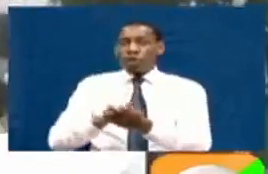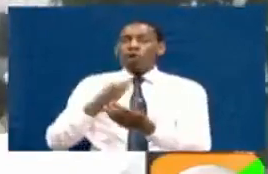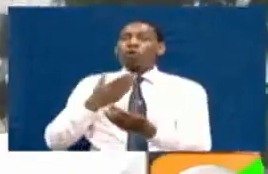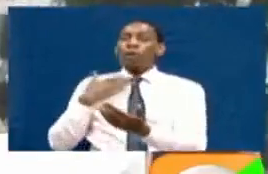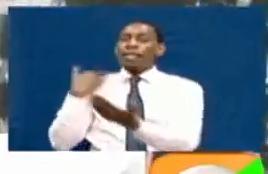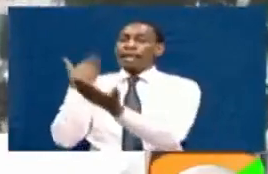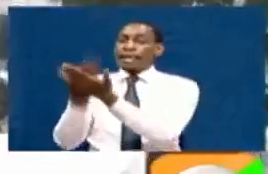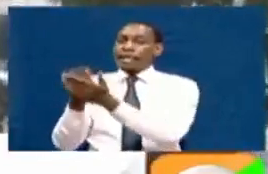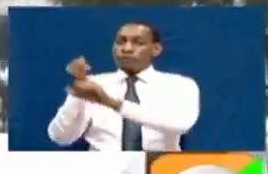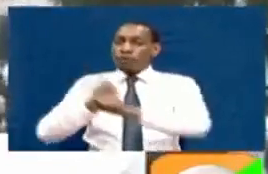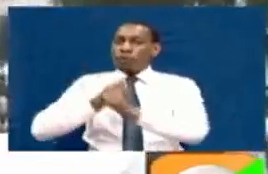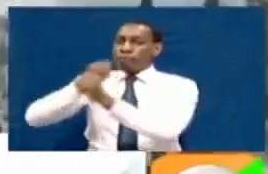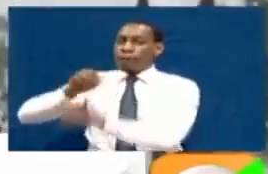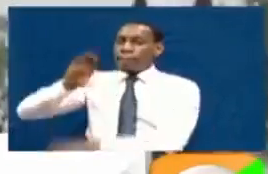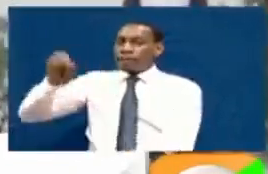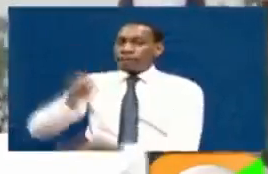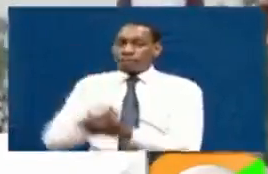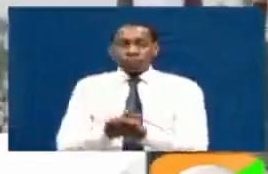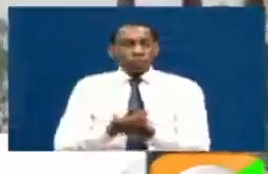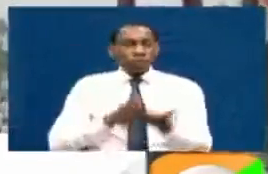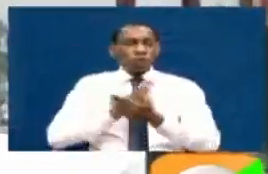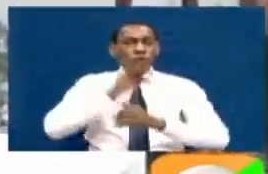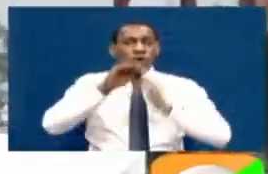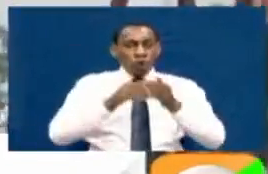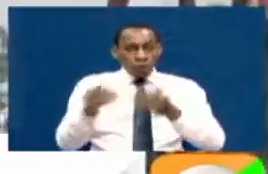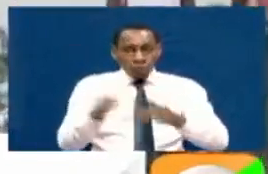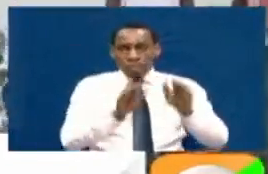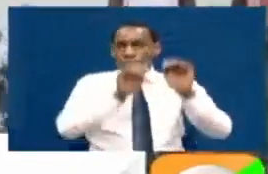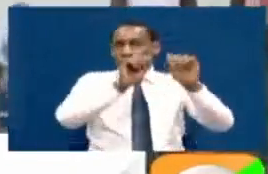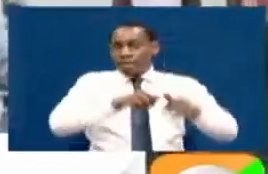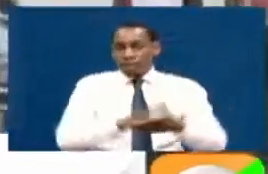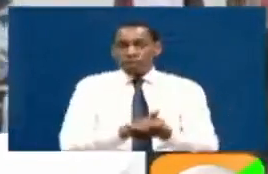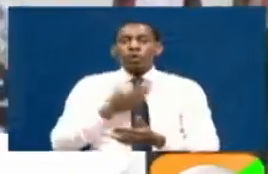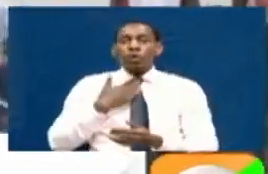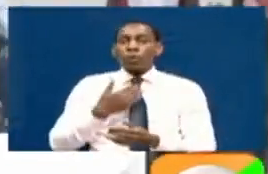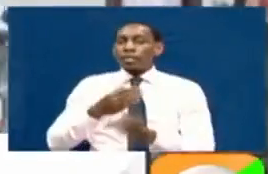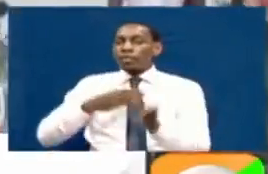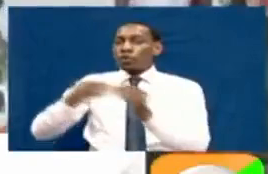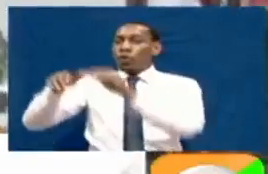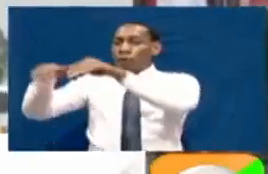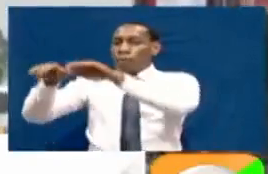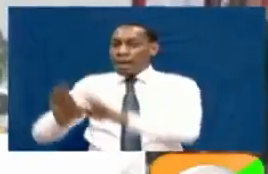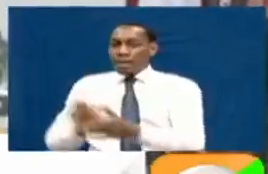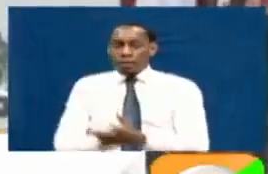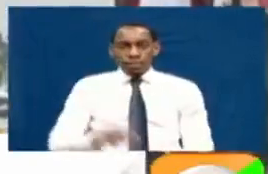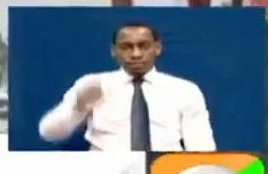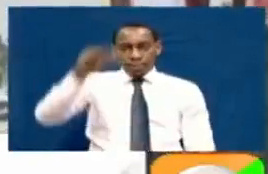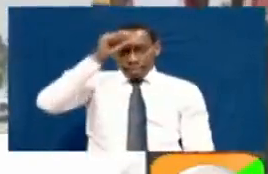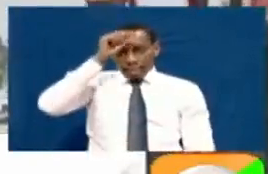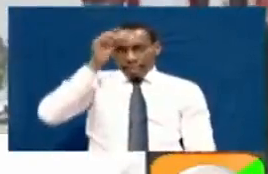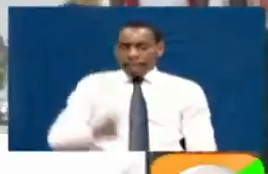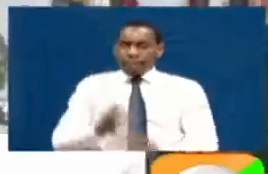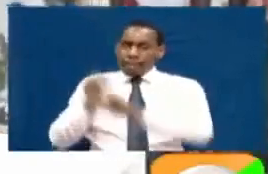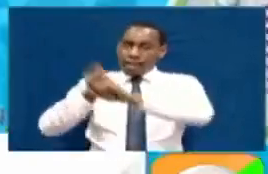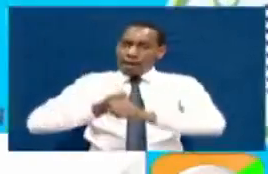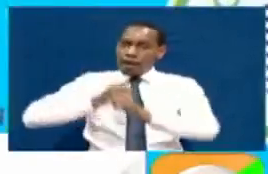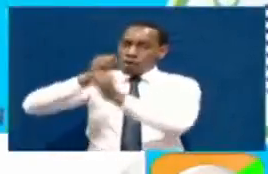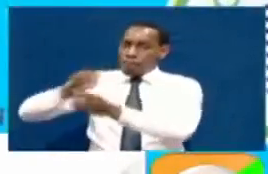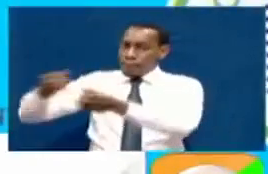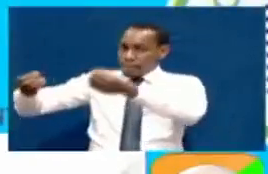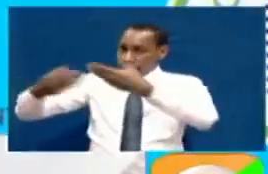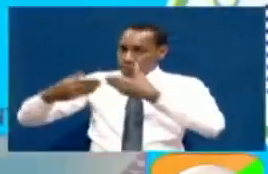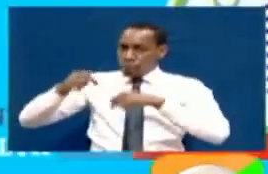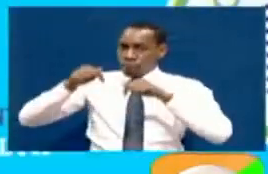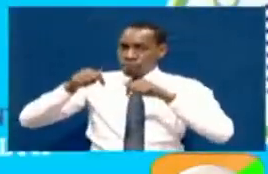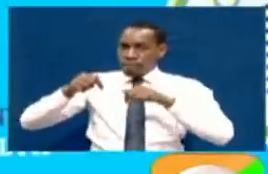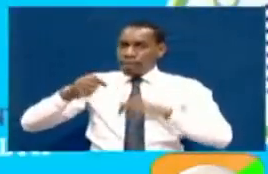to Homa Bay County by hook or crook, supposedly to attend a burial. The governor of Homa Bay informed me